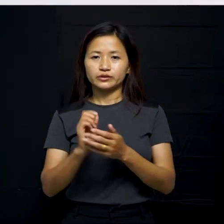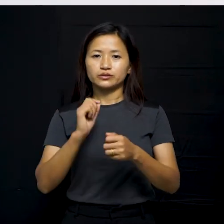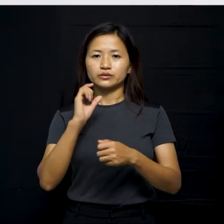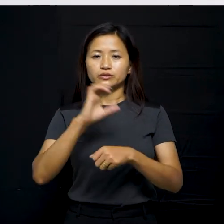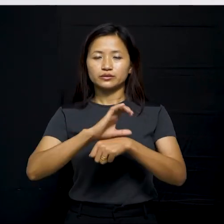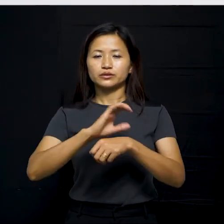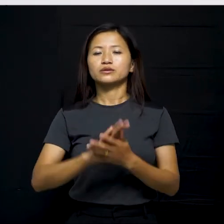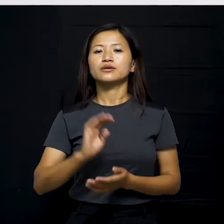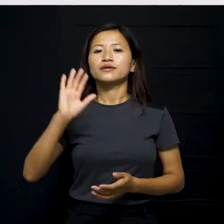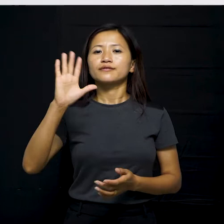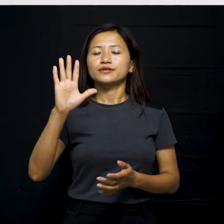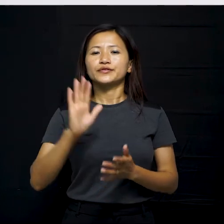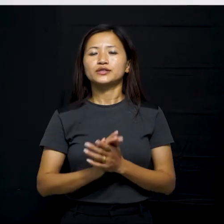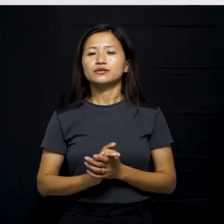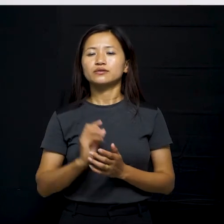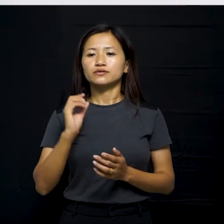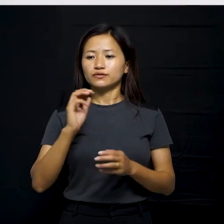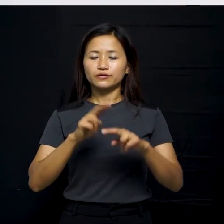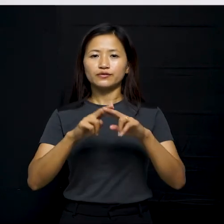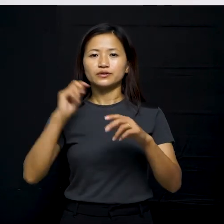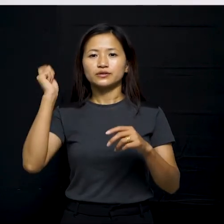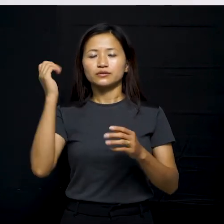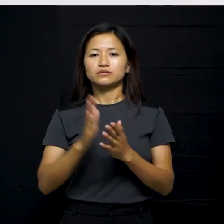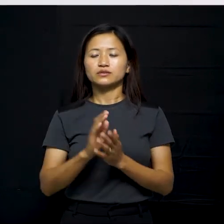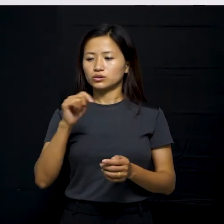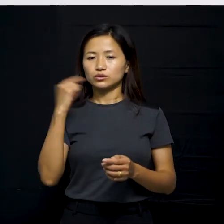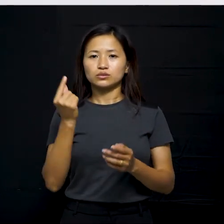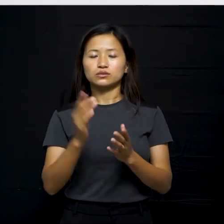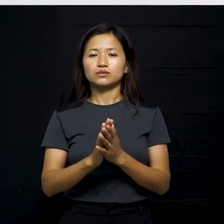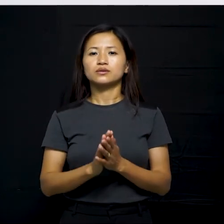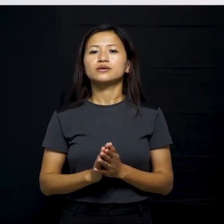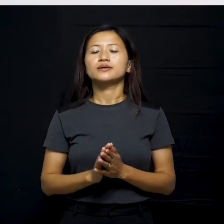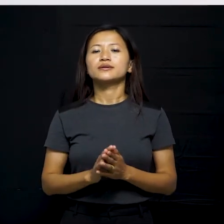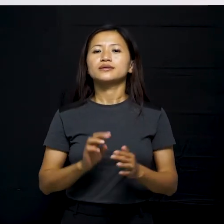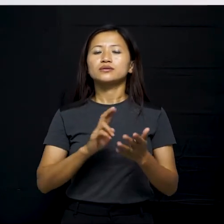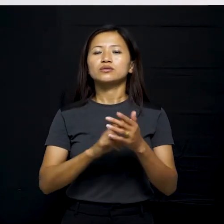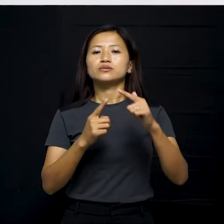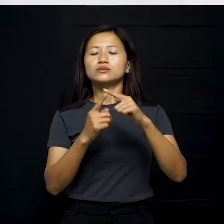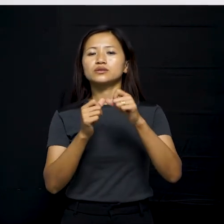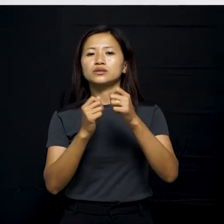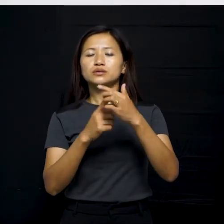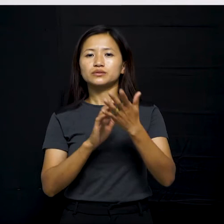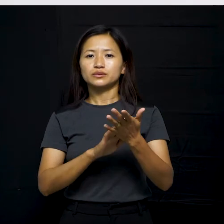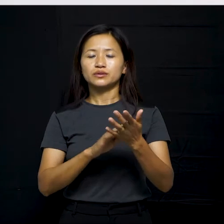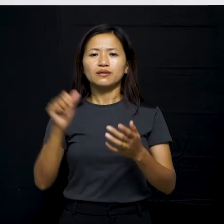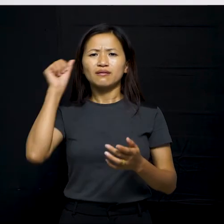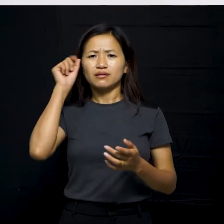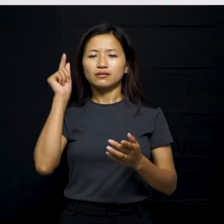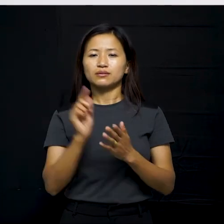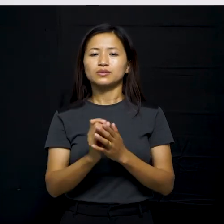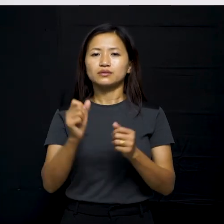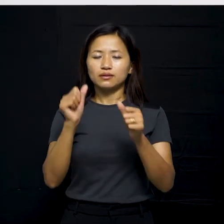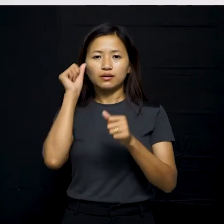is this festival is common for all Nagas. So we have festivals like Tuluni, Sekrini, Monyu,